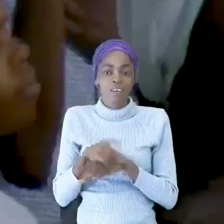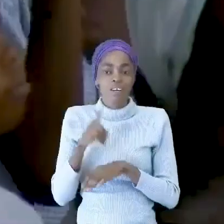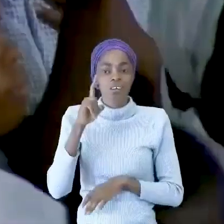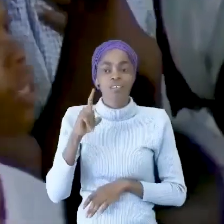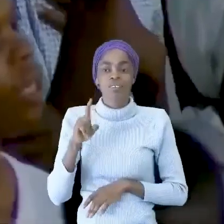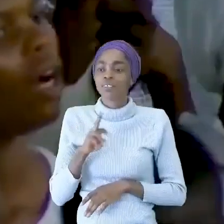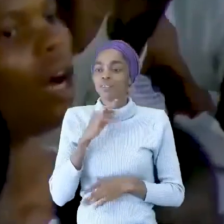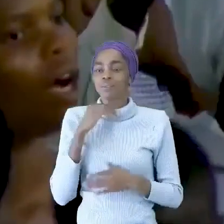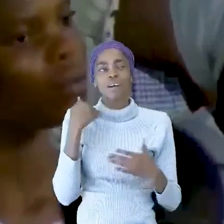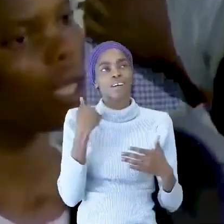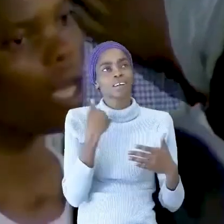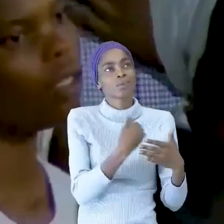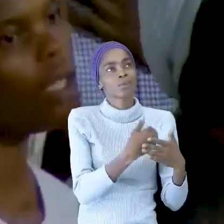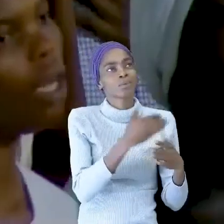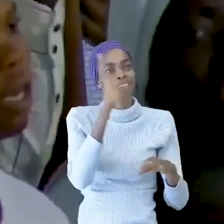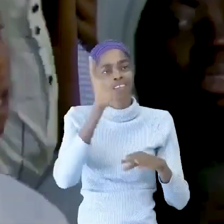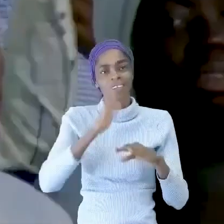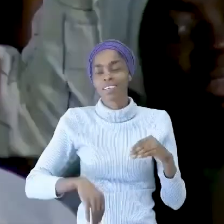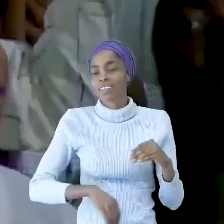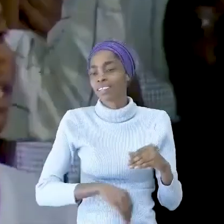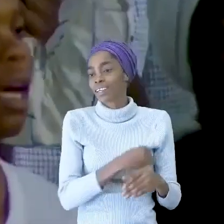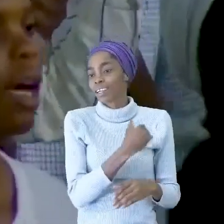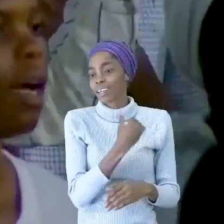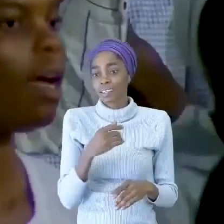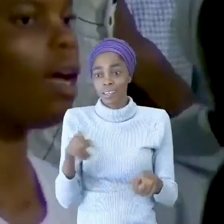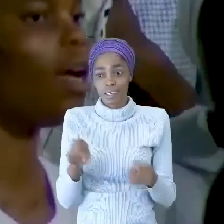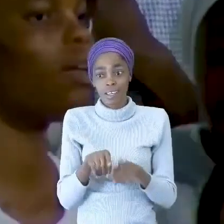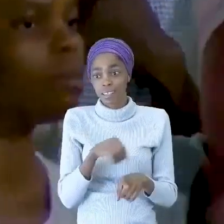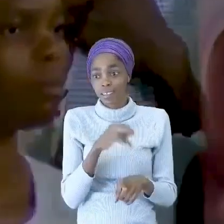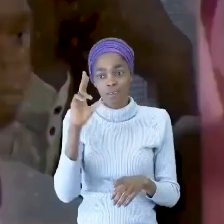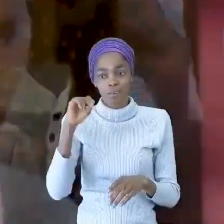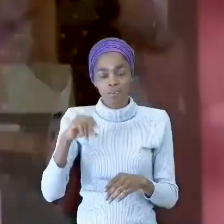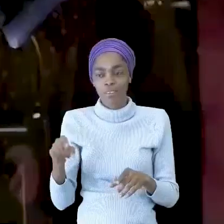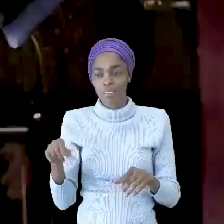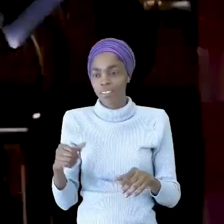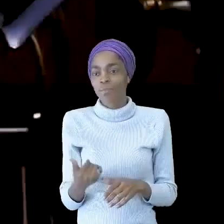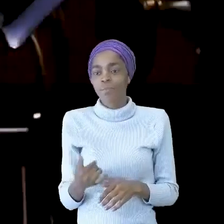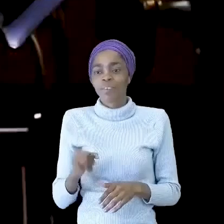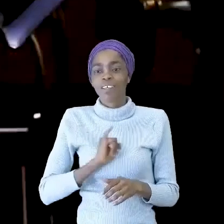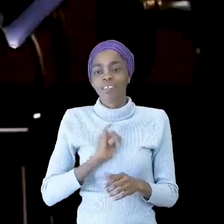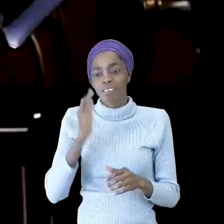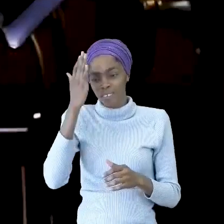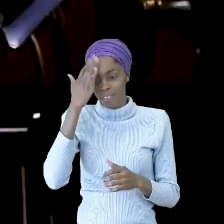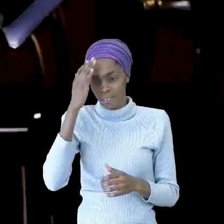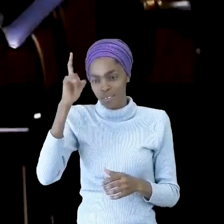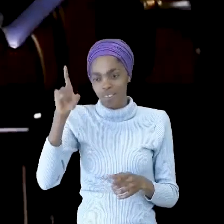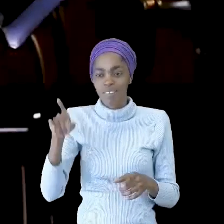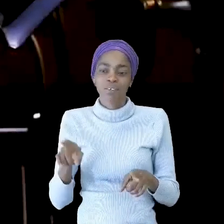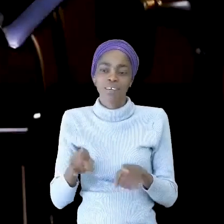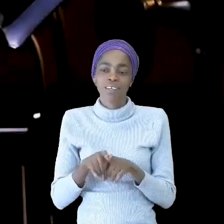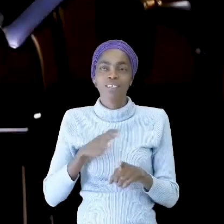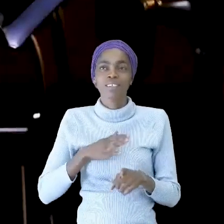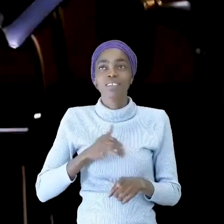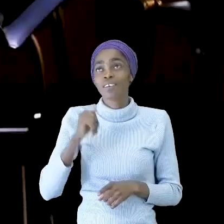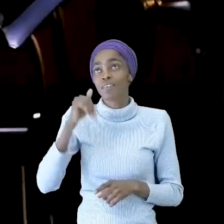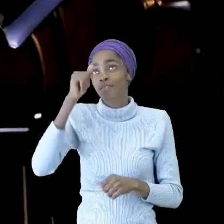are close like no other. I've known you. I've known you as a